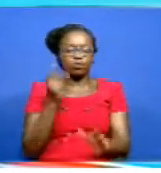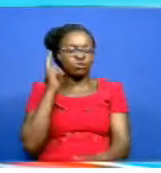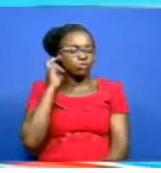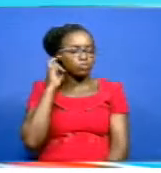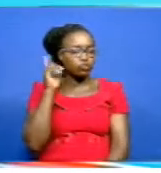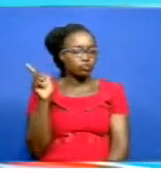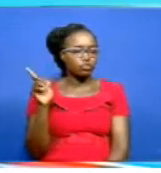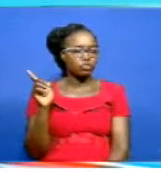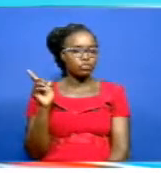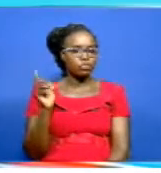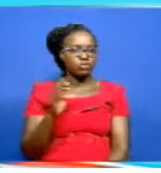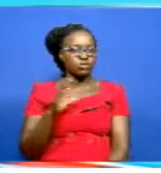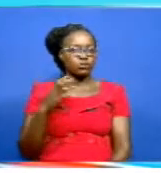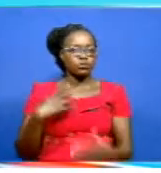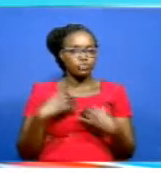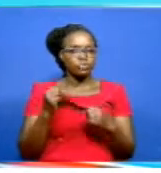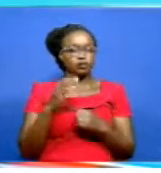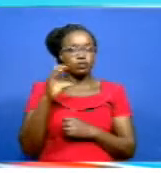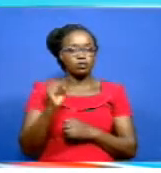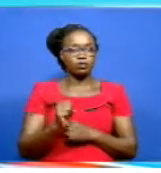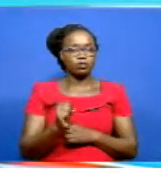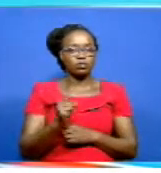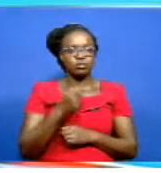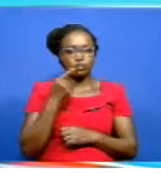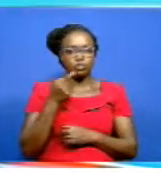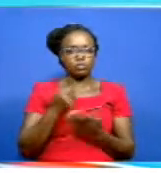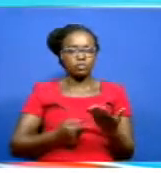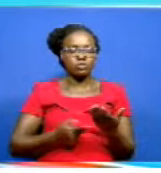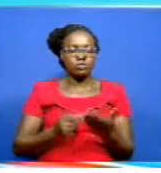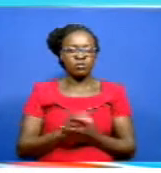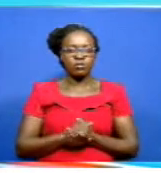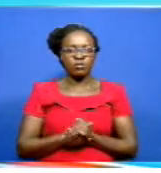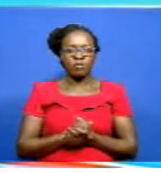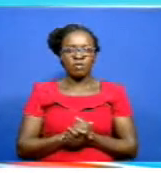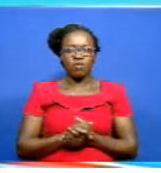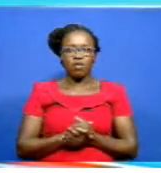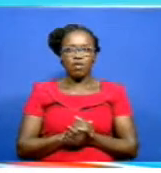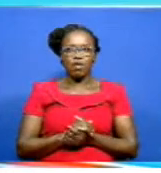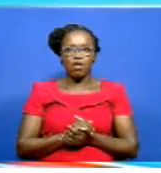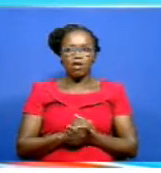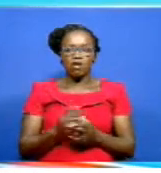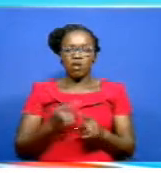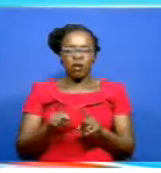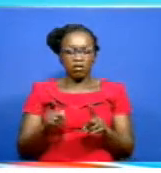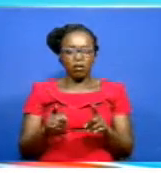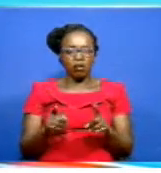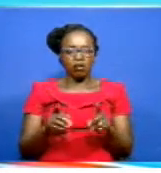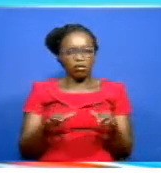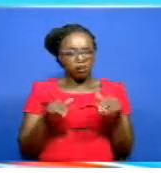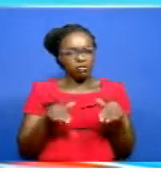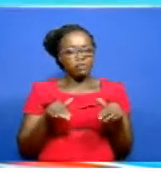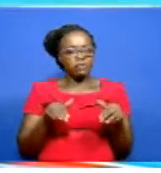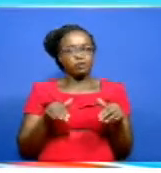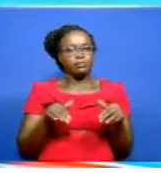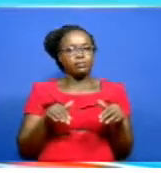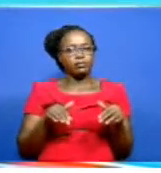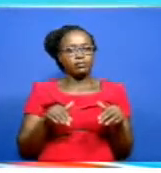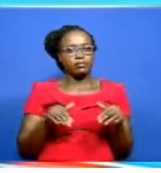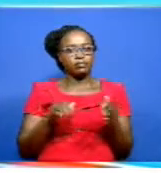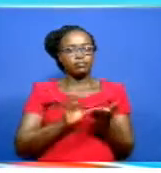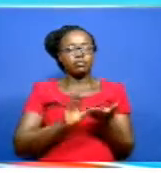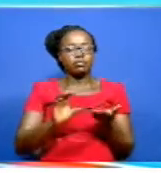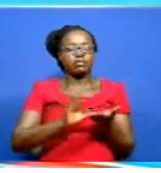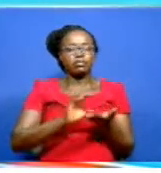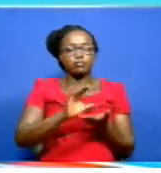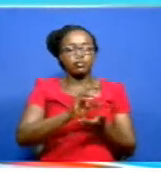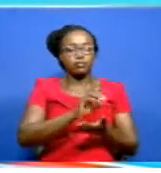what the Health CS had to say about the COVID-19 vaccine. But as we wait for that, how has been the distribution